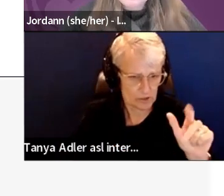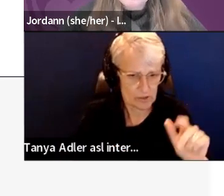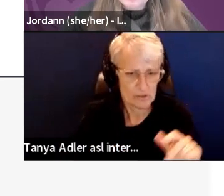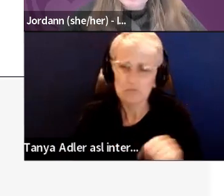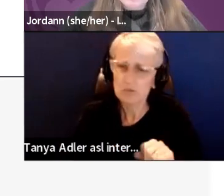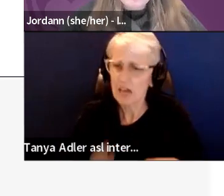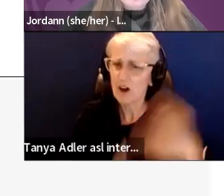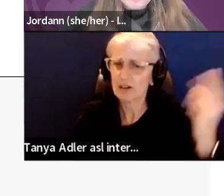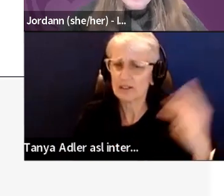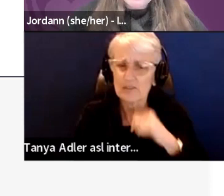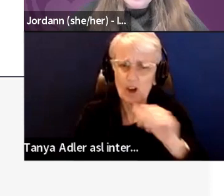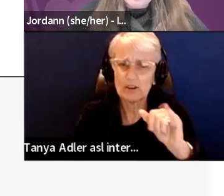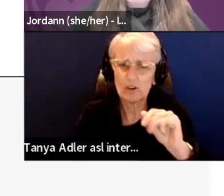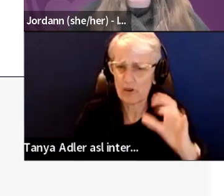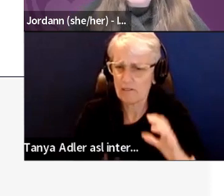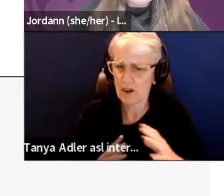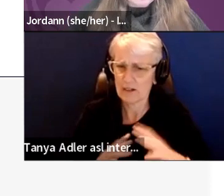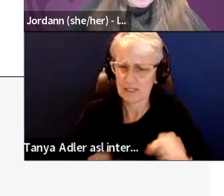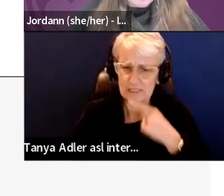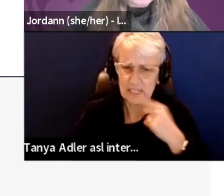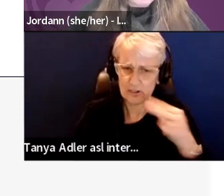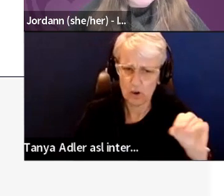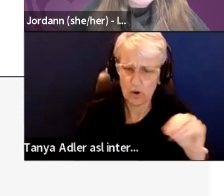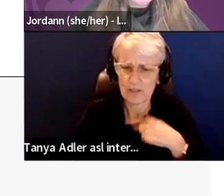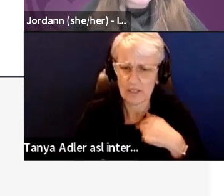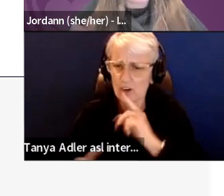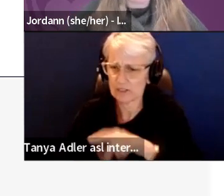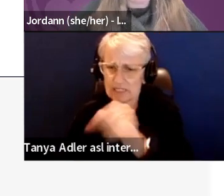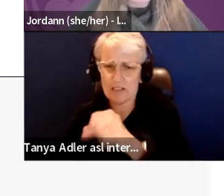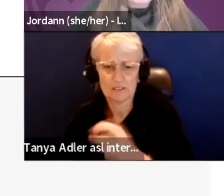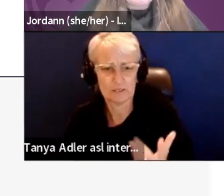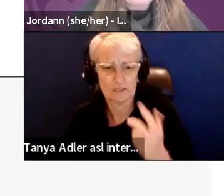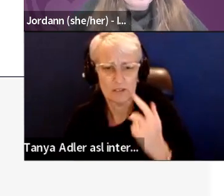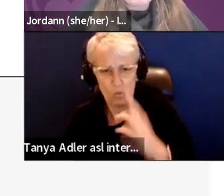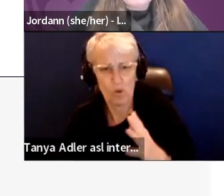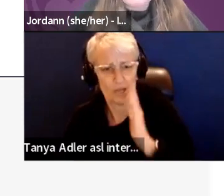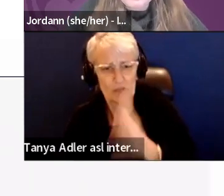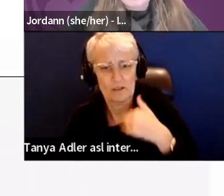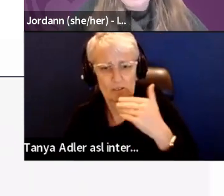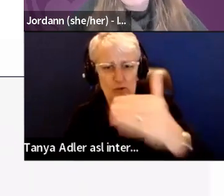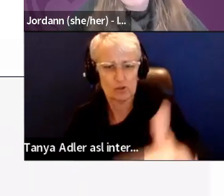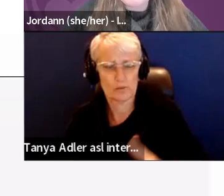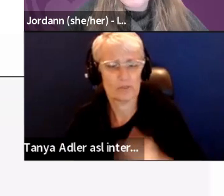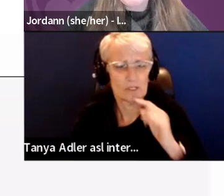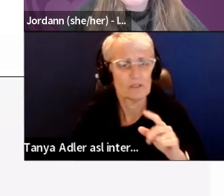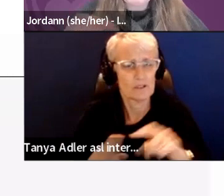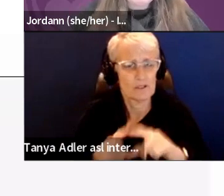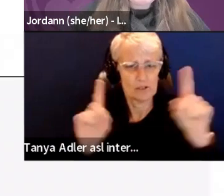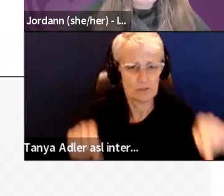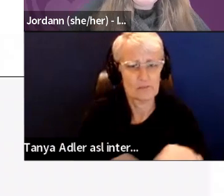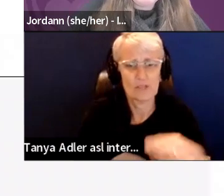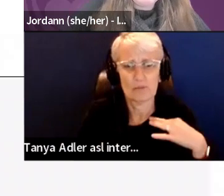be honest if you're not incorporated right now and say no, and then answer that question yes, and then you can proceed to the application form still.